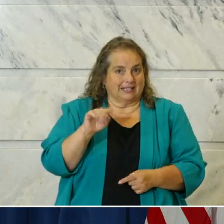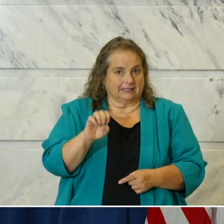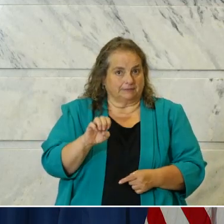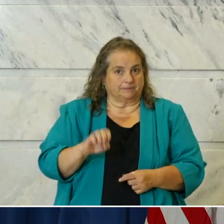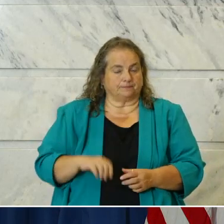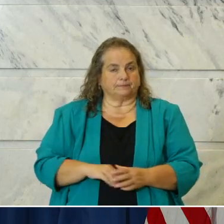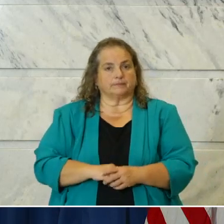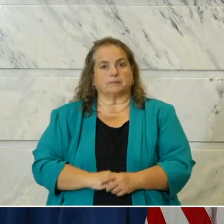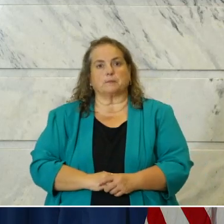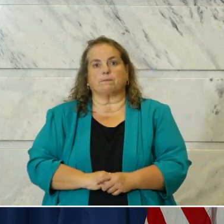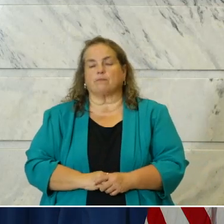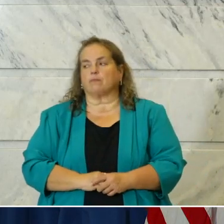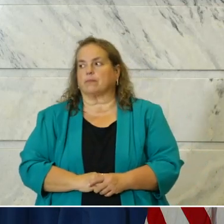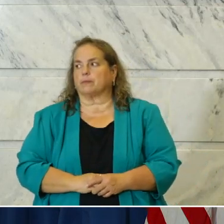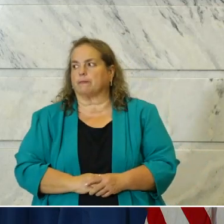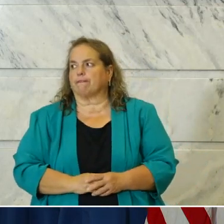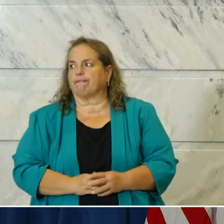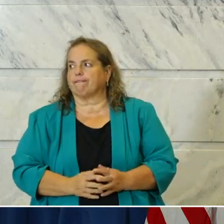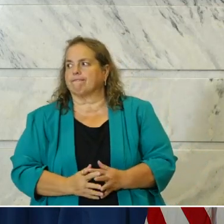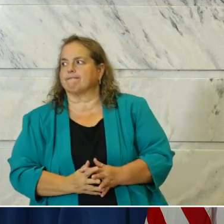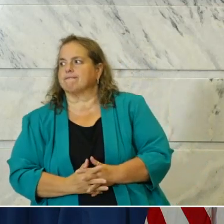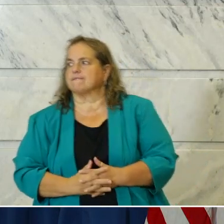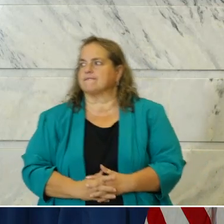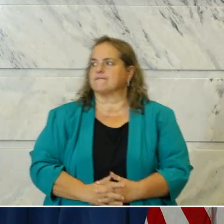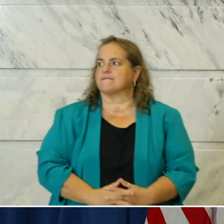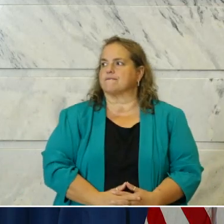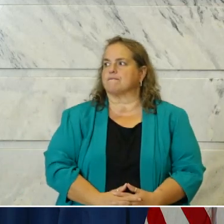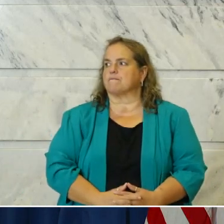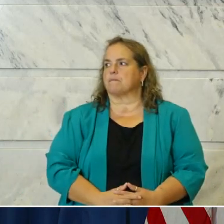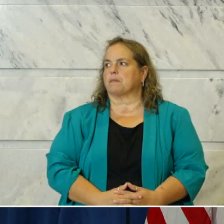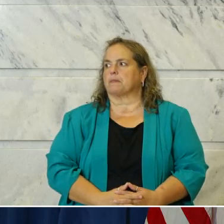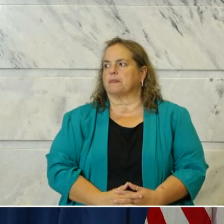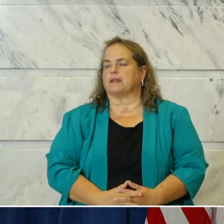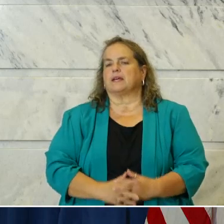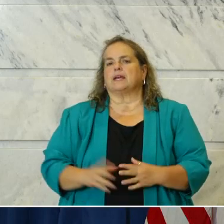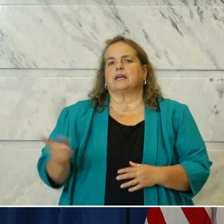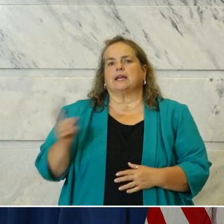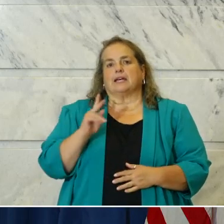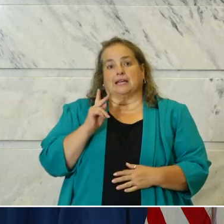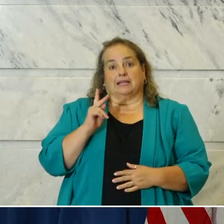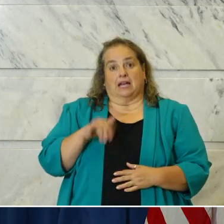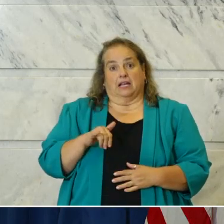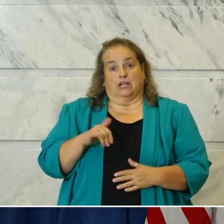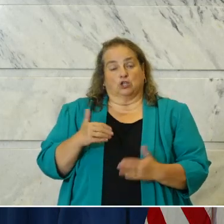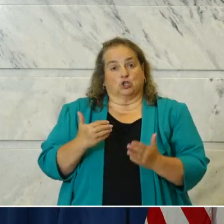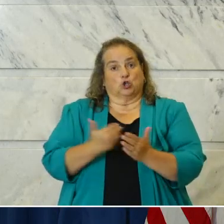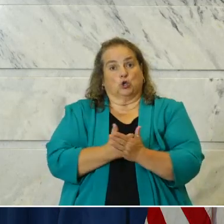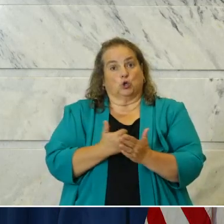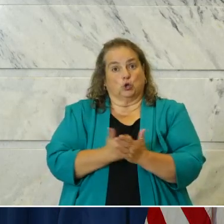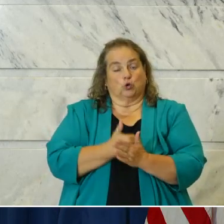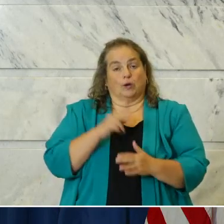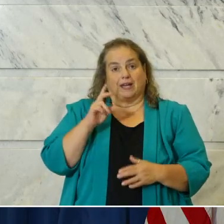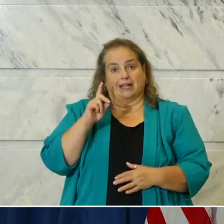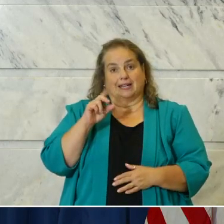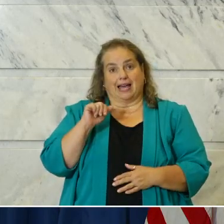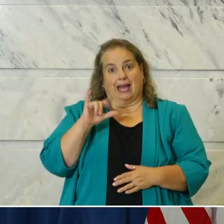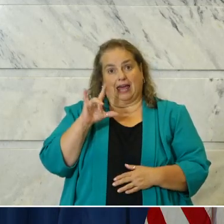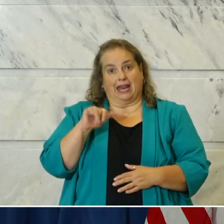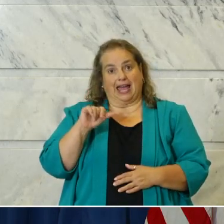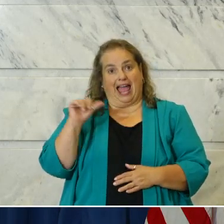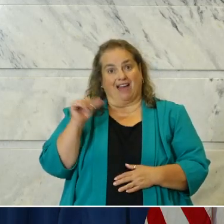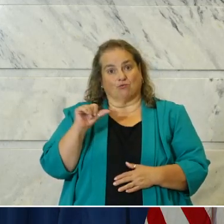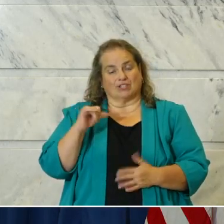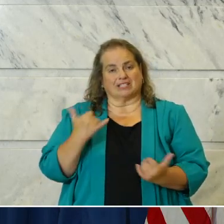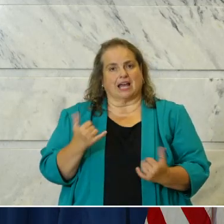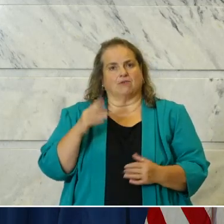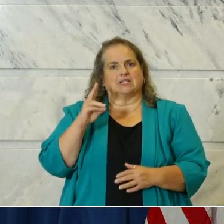of weekend cases is now 680, which is a record high. Yeah, it's gone up pretty steadily over the past 2 weeks. Are